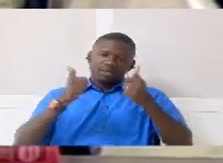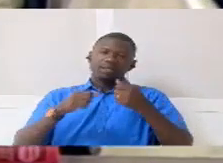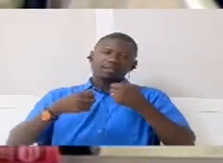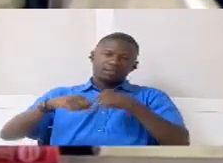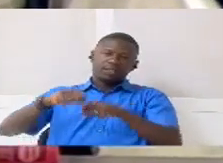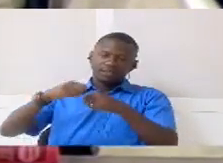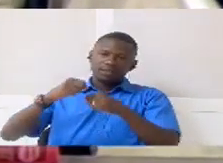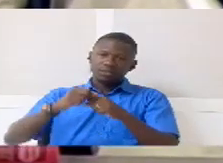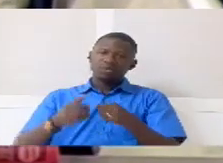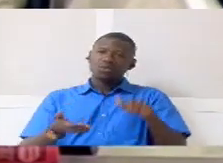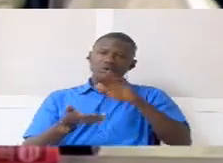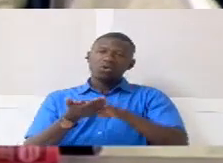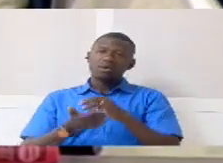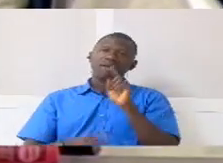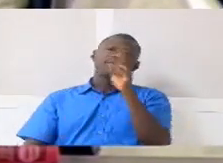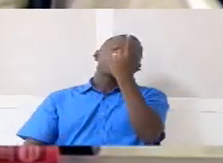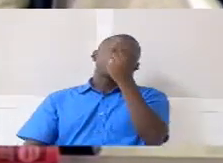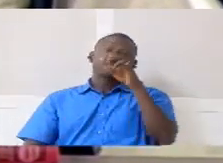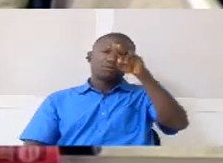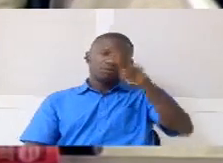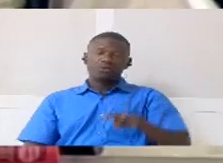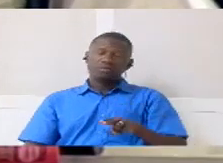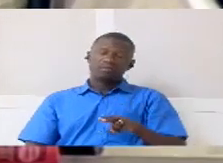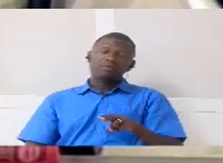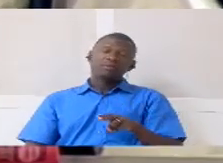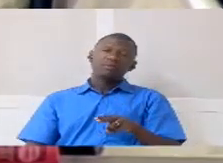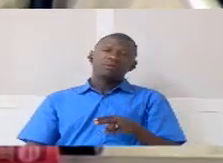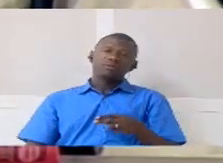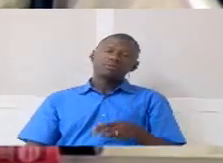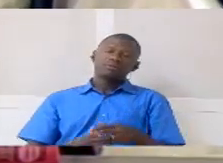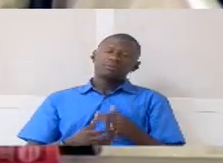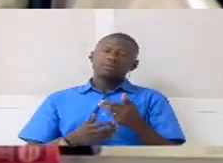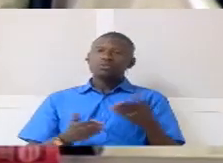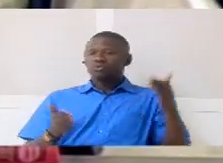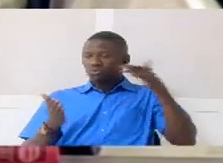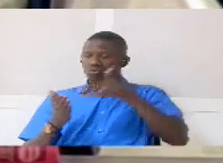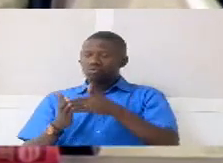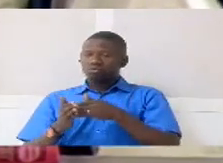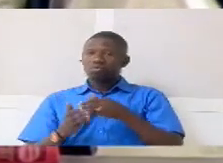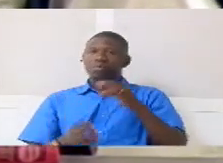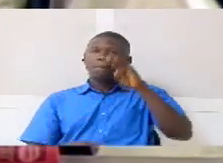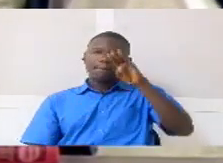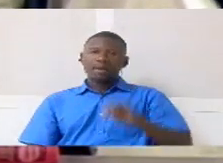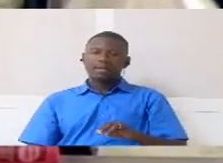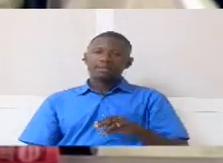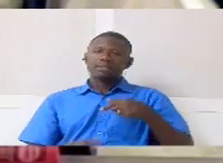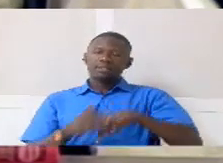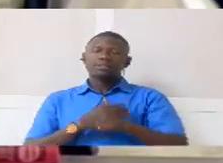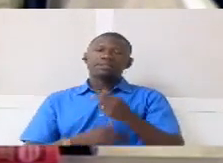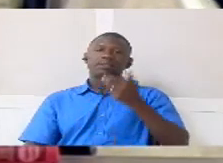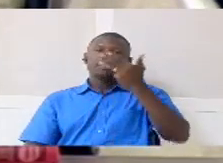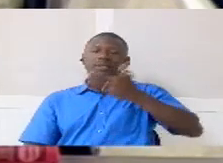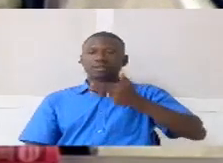kono. We started our training from the 1st of November to March in 1989. We didn't pass out